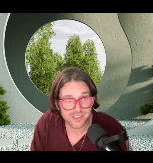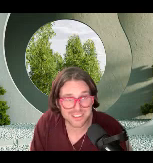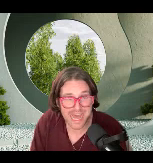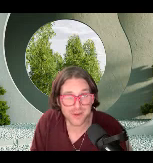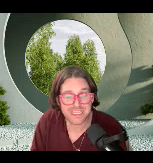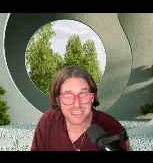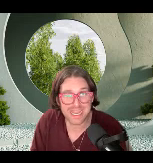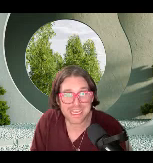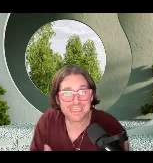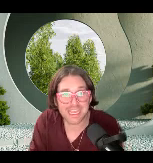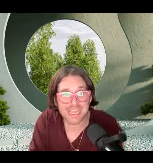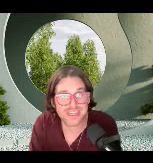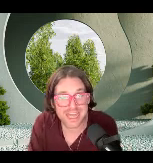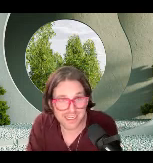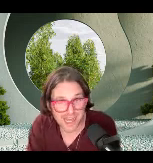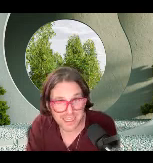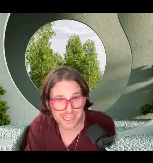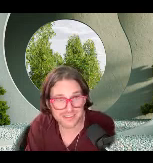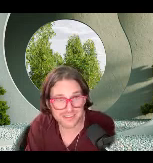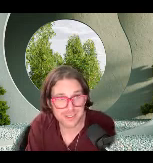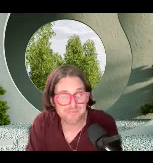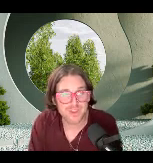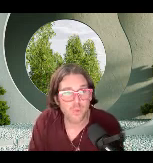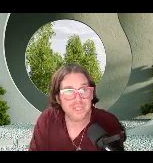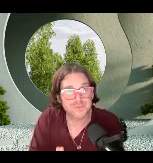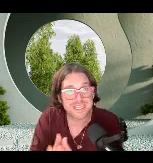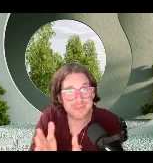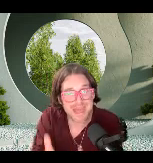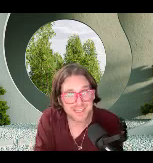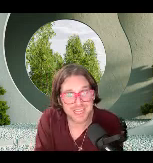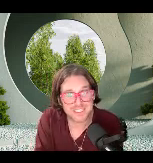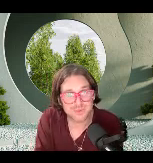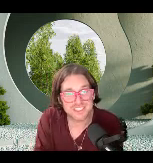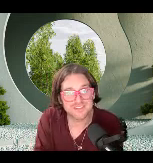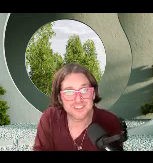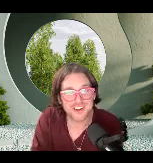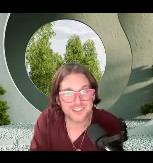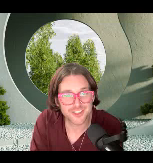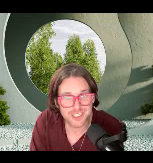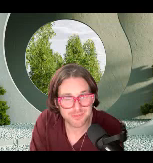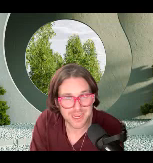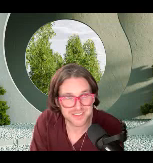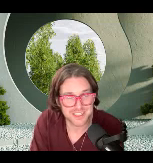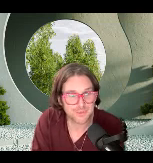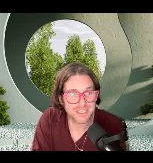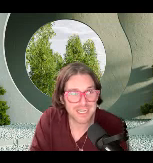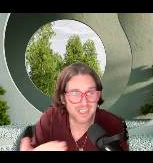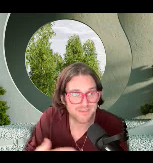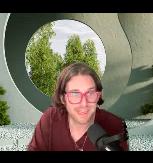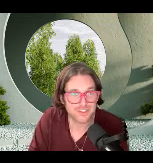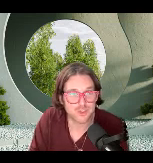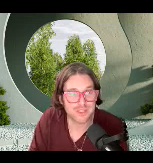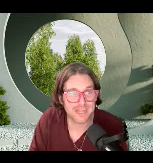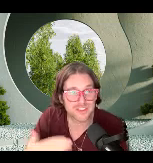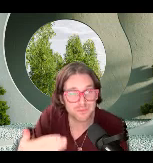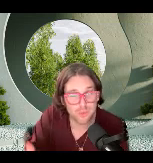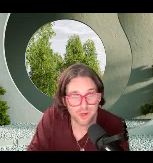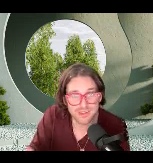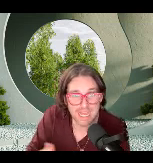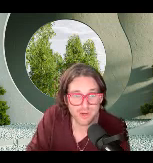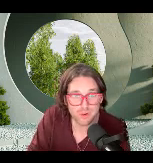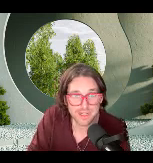the materials. How can they engage in that content? Once we get them access, once they've started the learning process, then we can elevate to